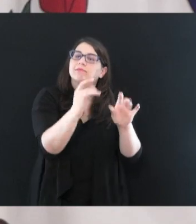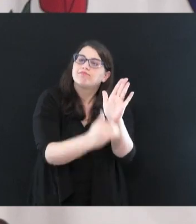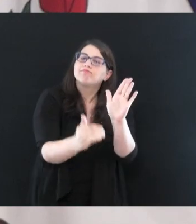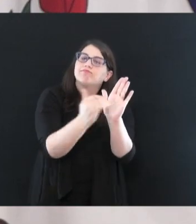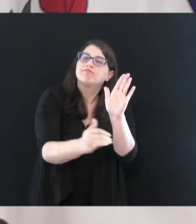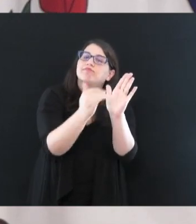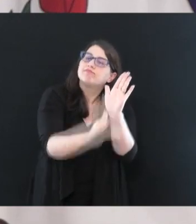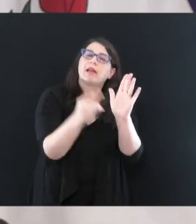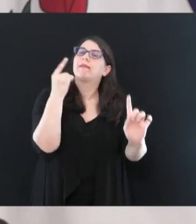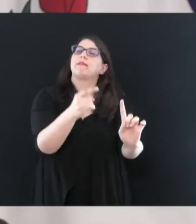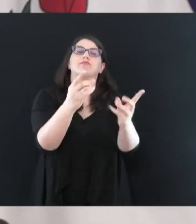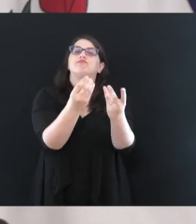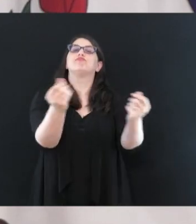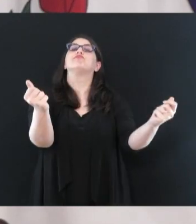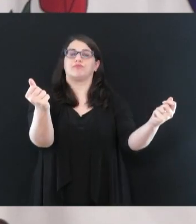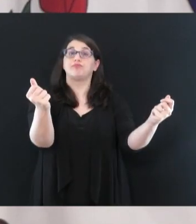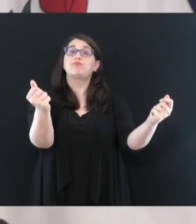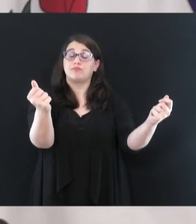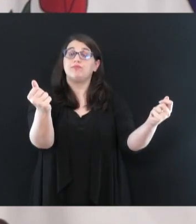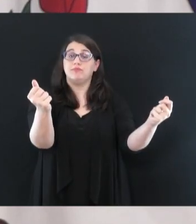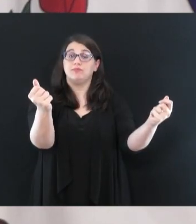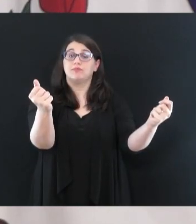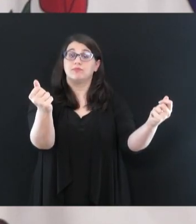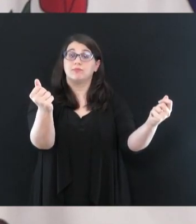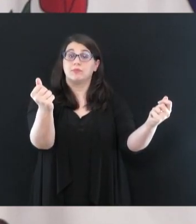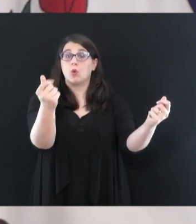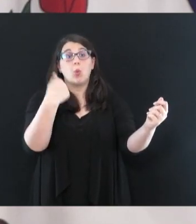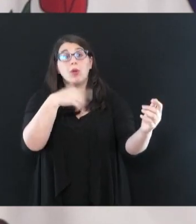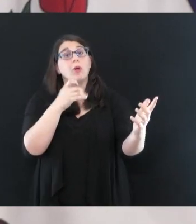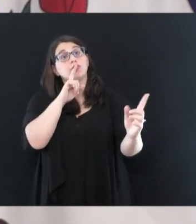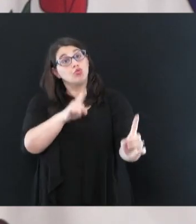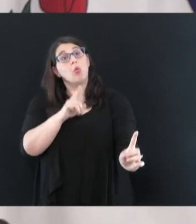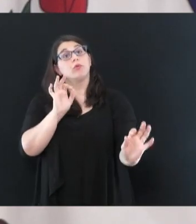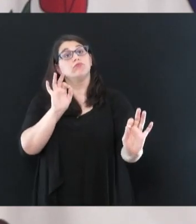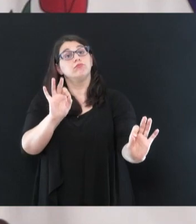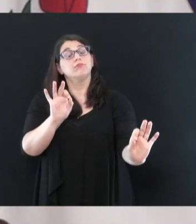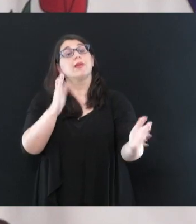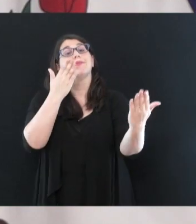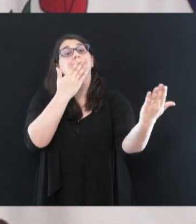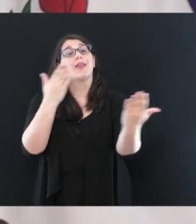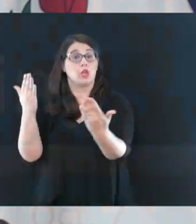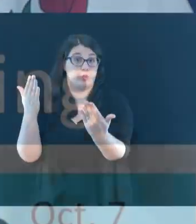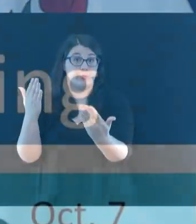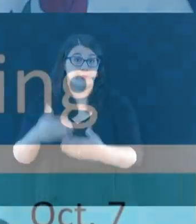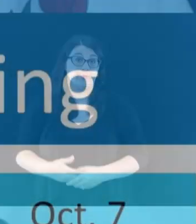to be able to make sure. But anyway, thank you so much.